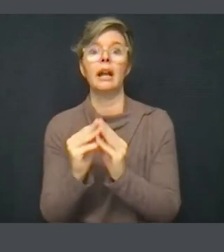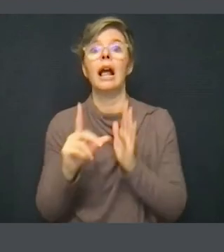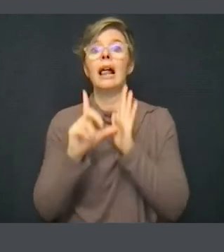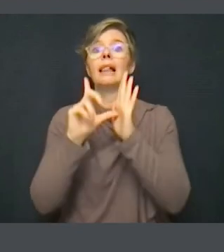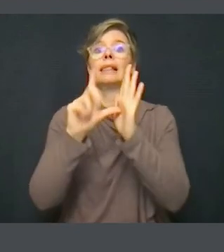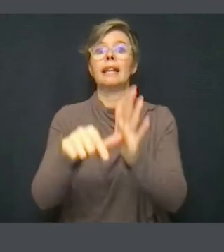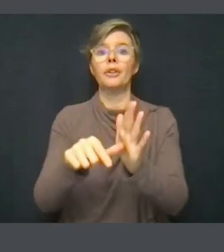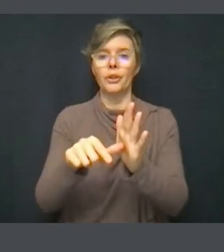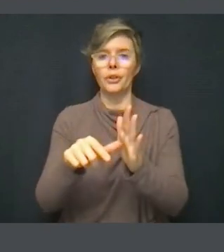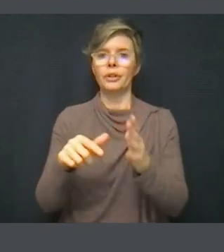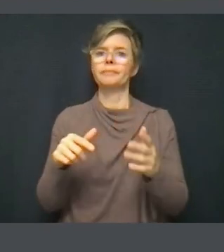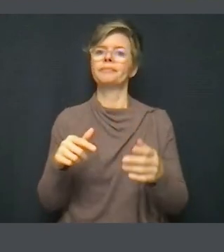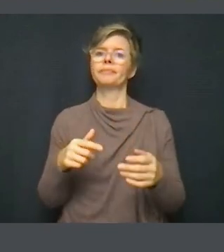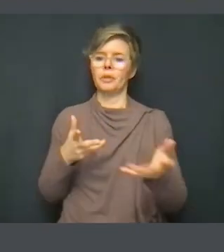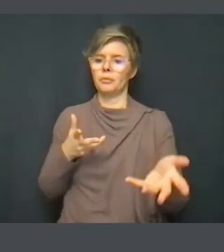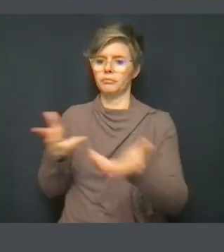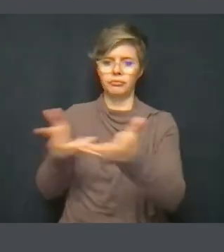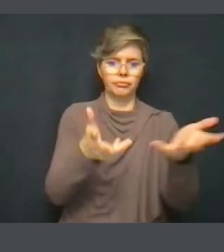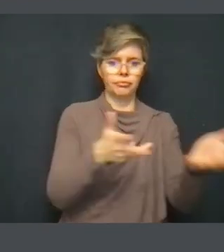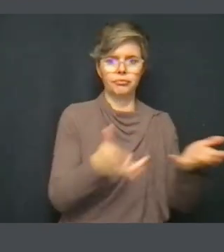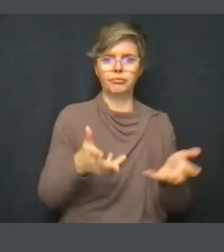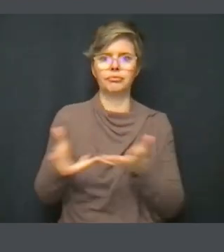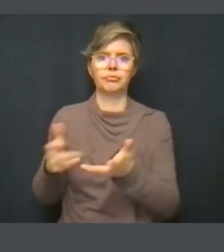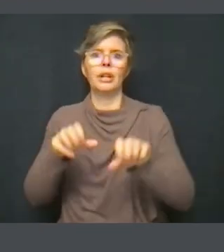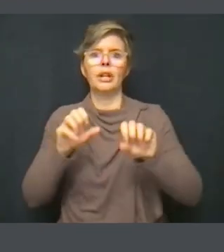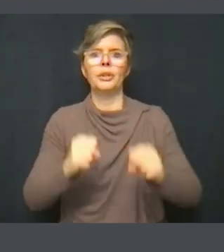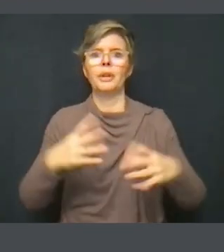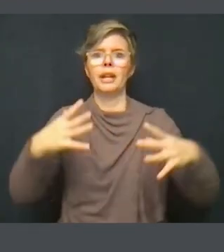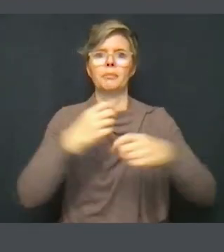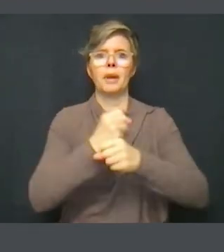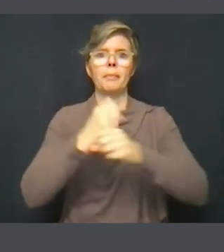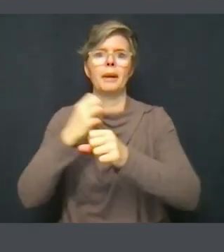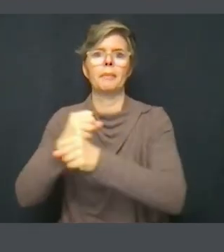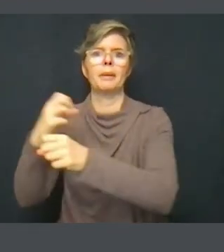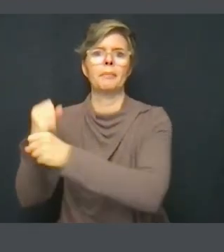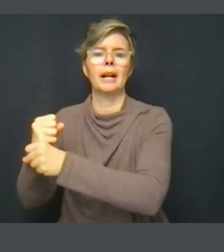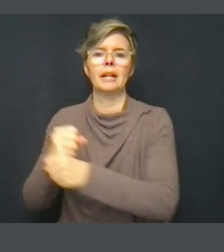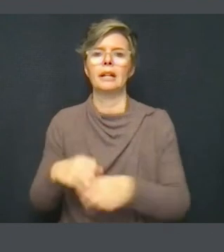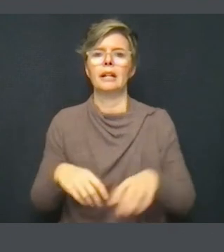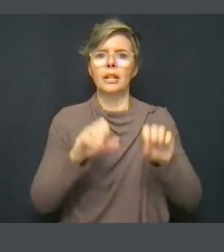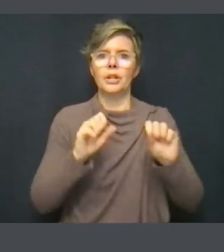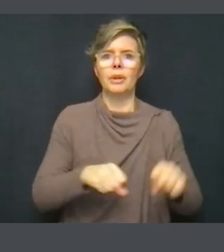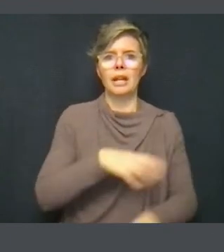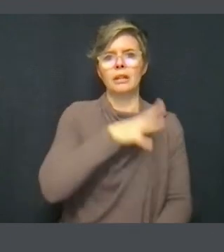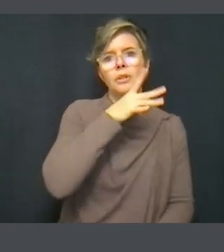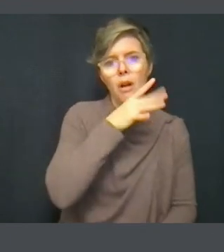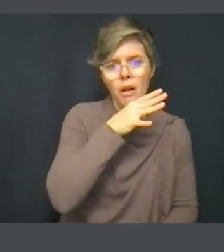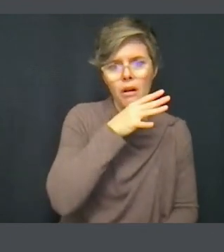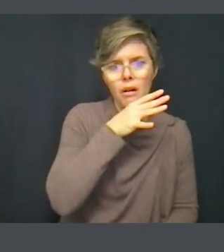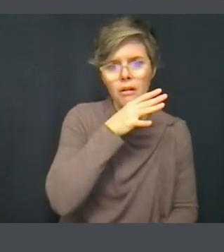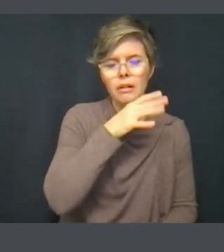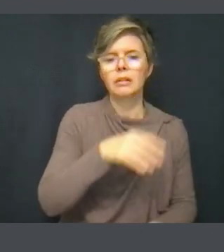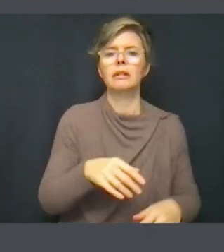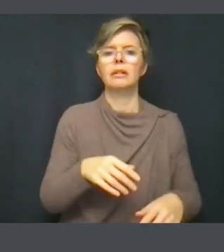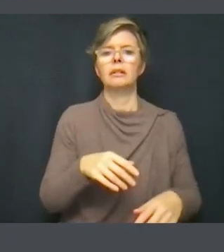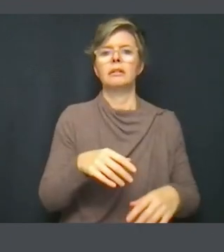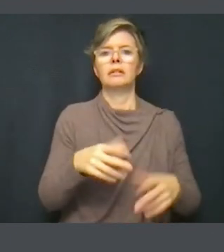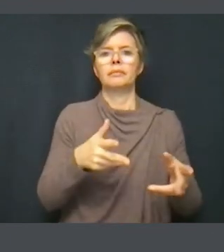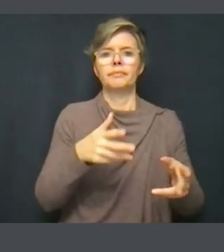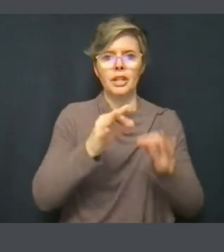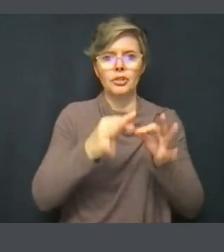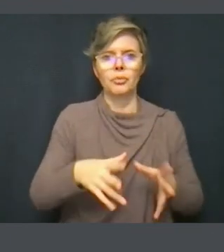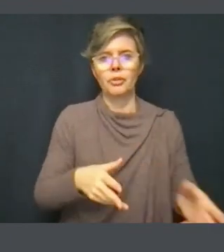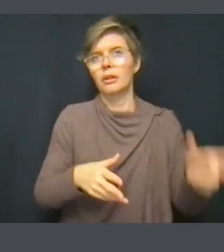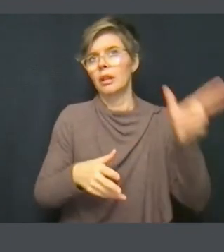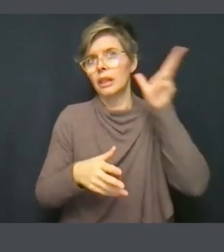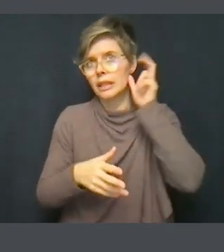as possible. You want to be able to chunk information. You don't want to like talk for like 5 minutes and then have the interpreter talk for 5 minutes. That's too much. And